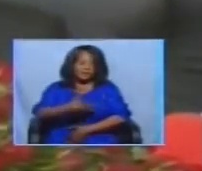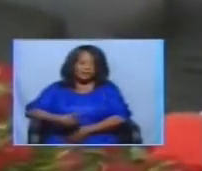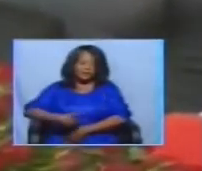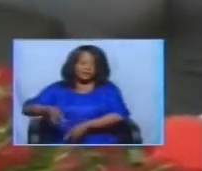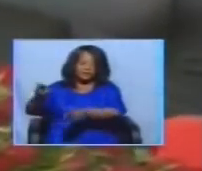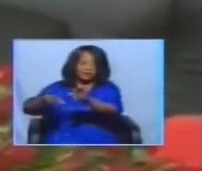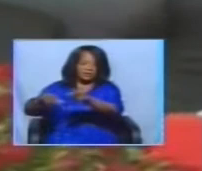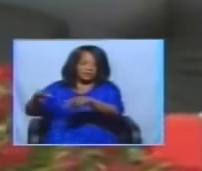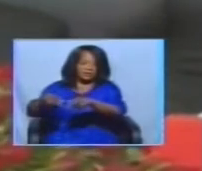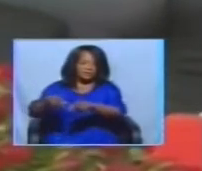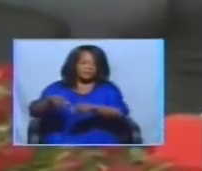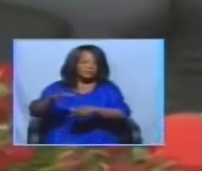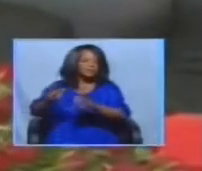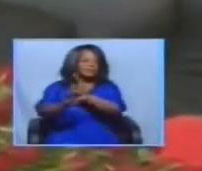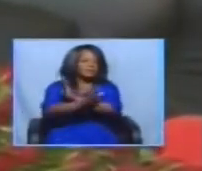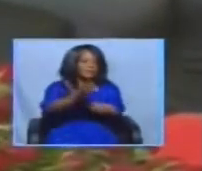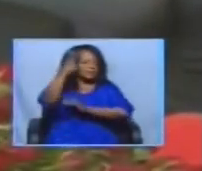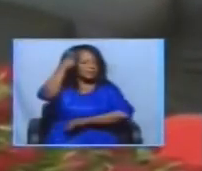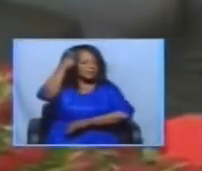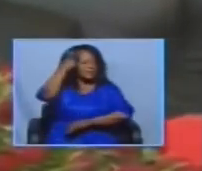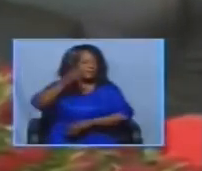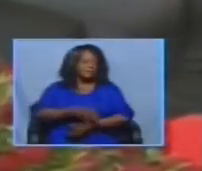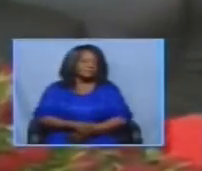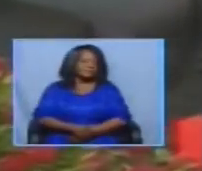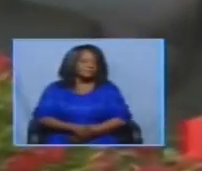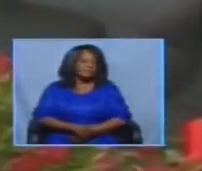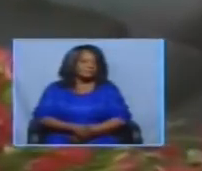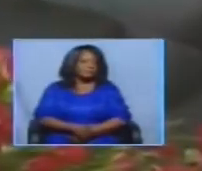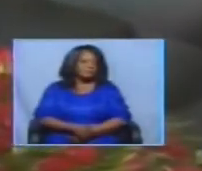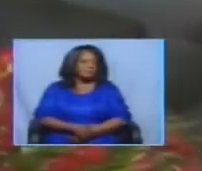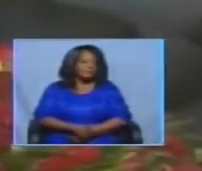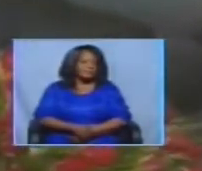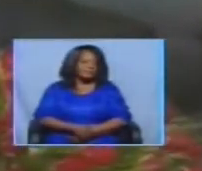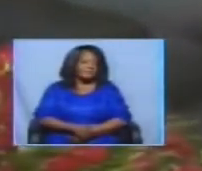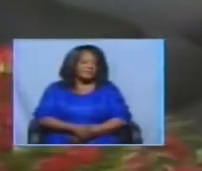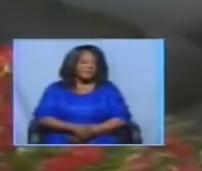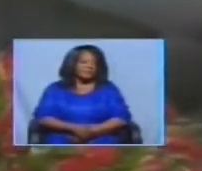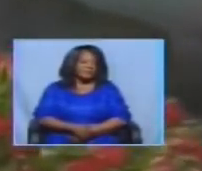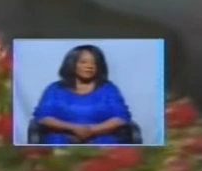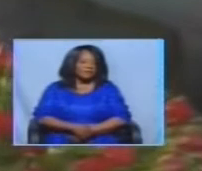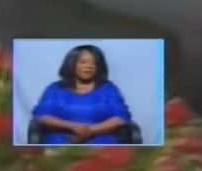And in this regard, we have specific